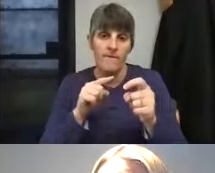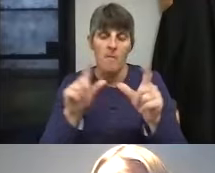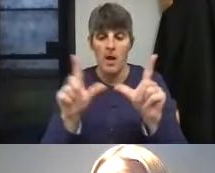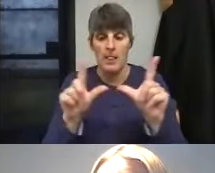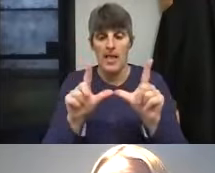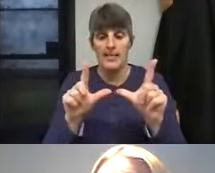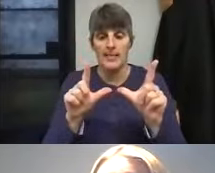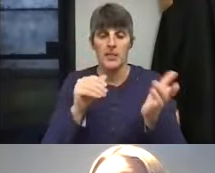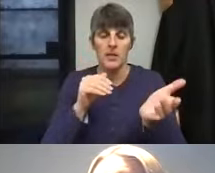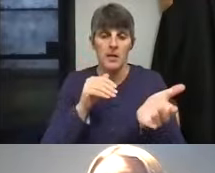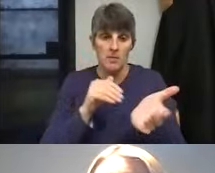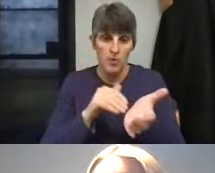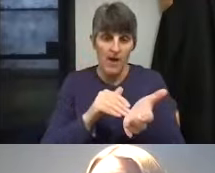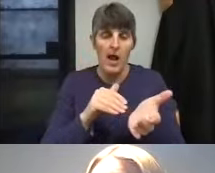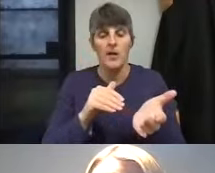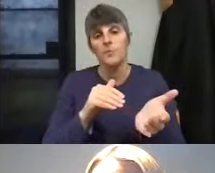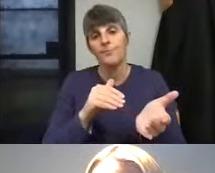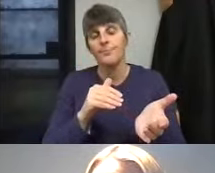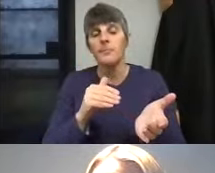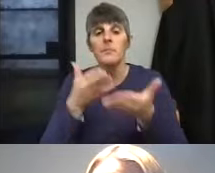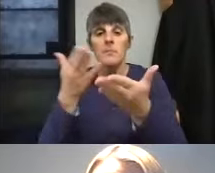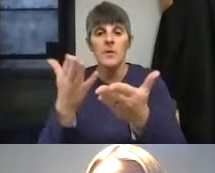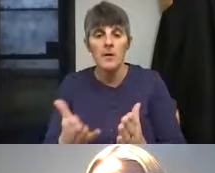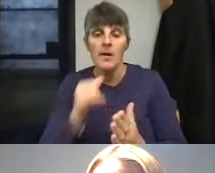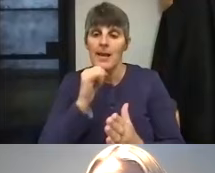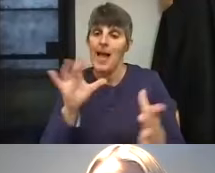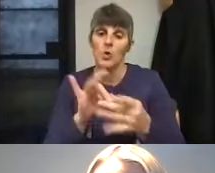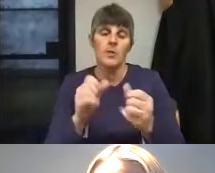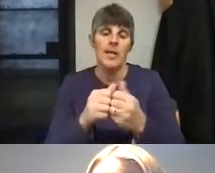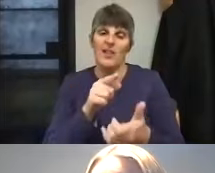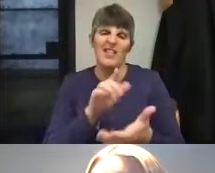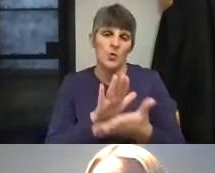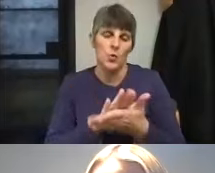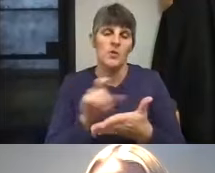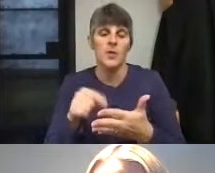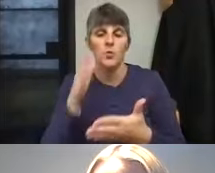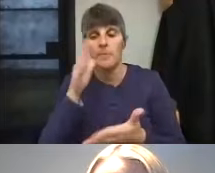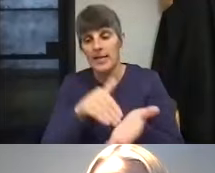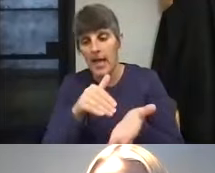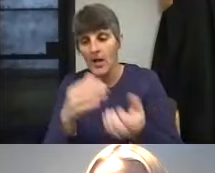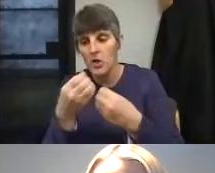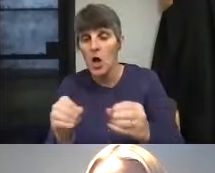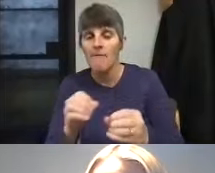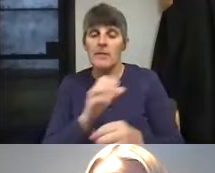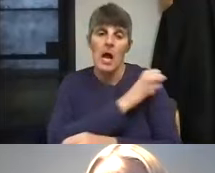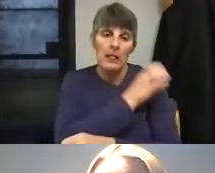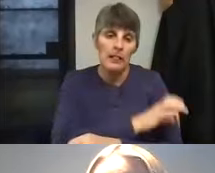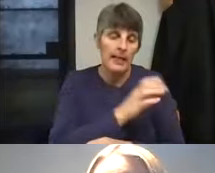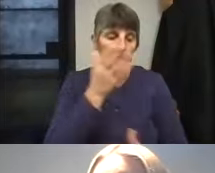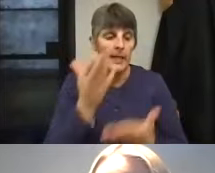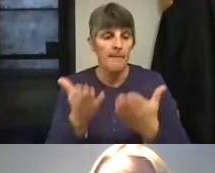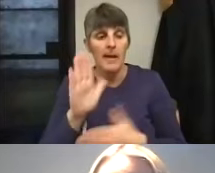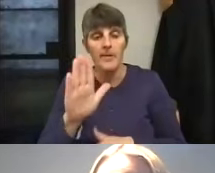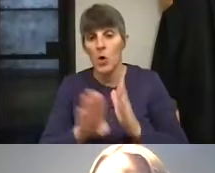licensed provider, typically not associated with the school. So this is going to be a doctor's office, a clinic. It might be